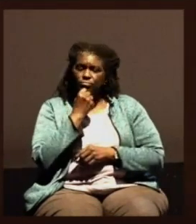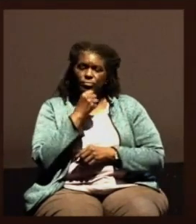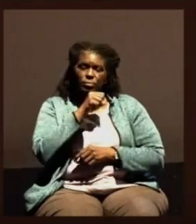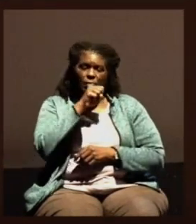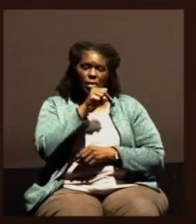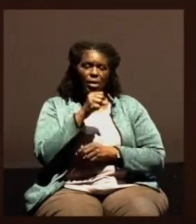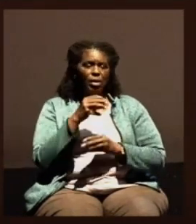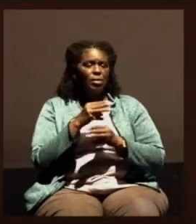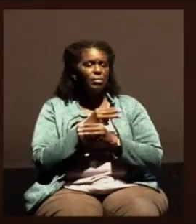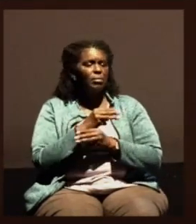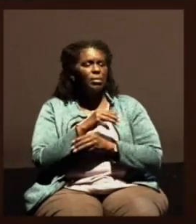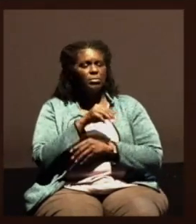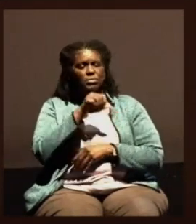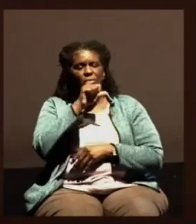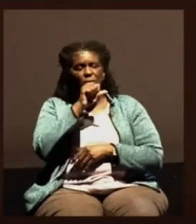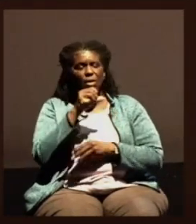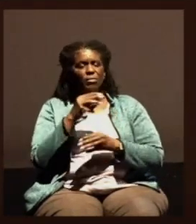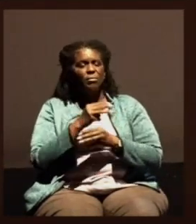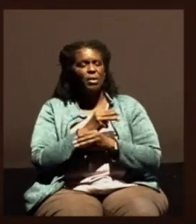raw beauty of mathematics.